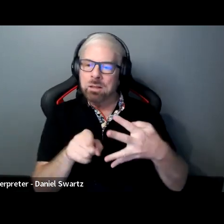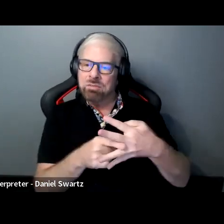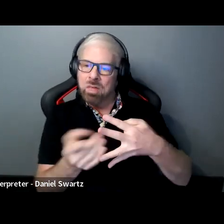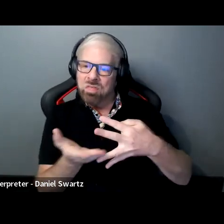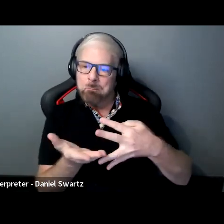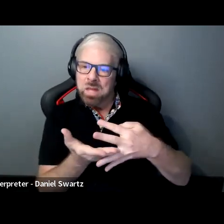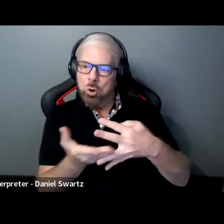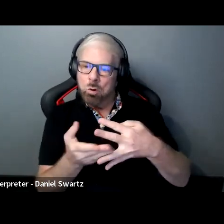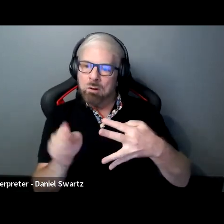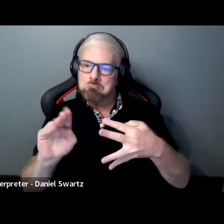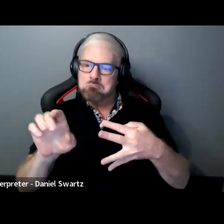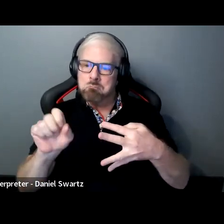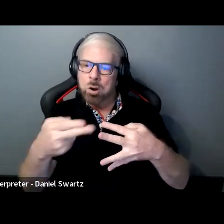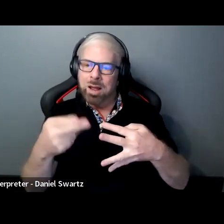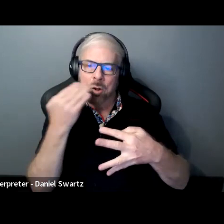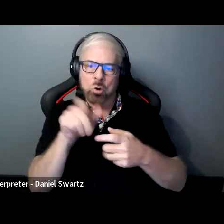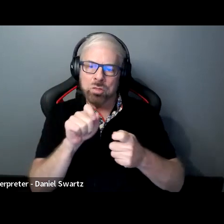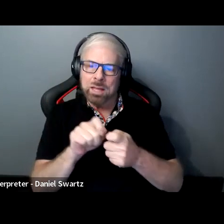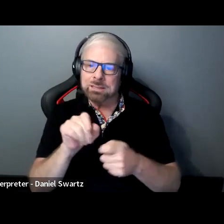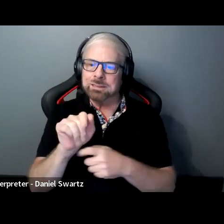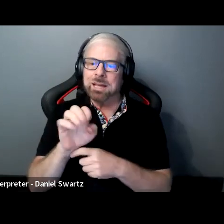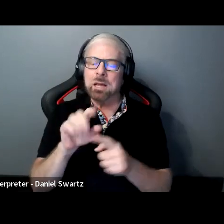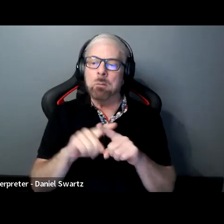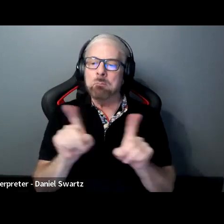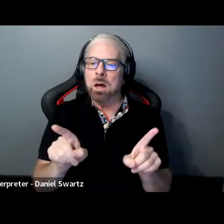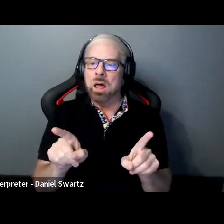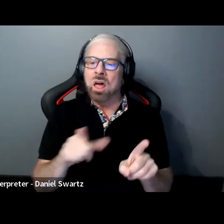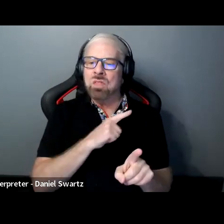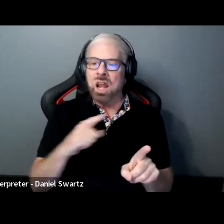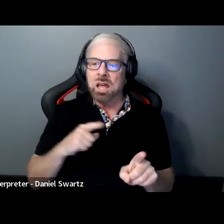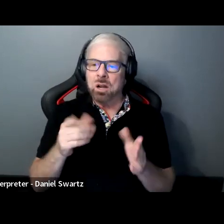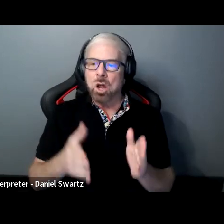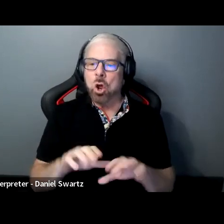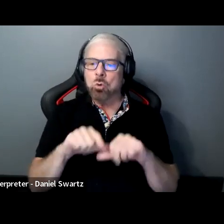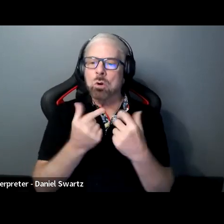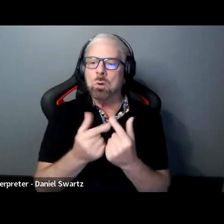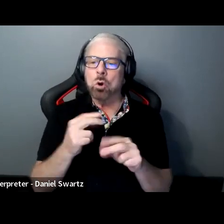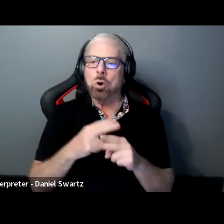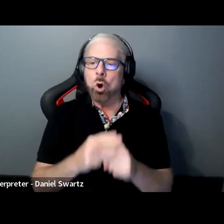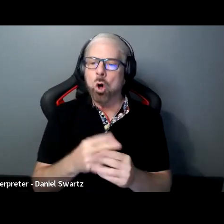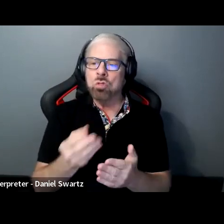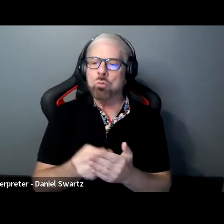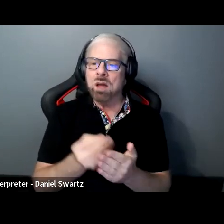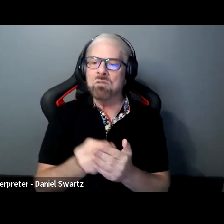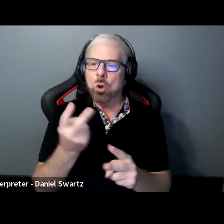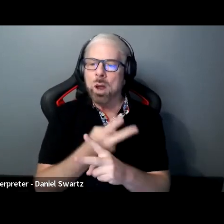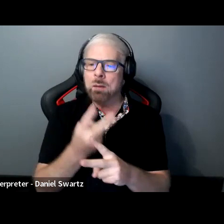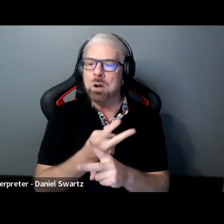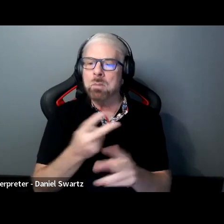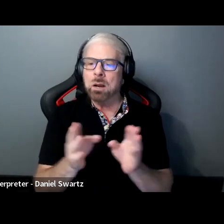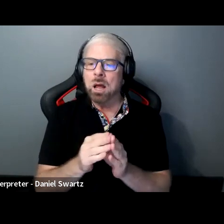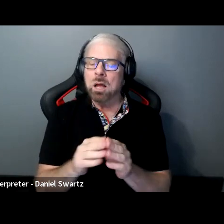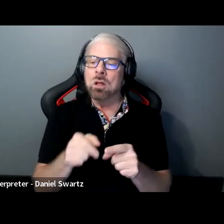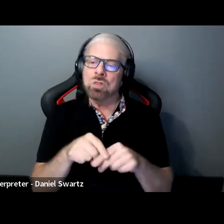know the exact dates, is when the legislators, there's a group called the Revenue Estimating Conference that'll look at how much money